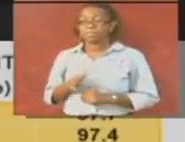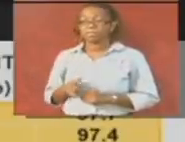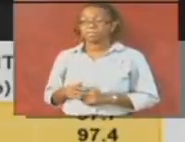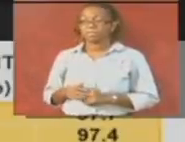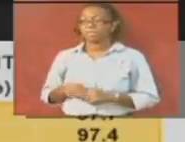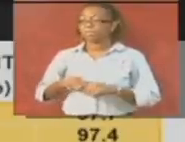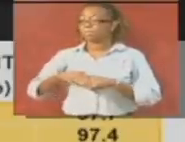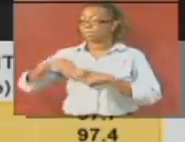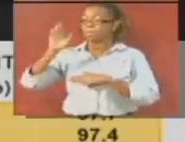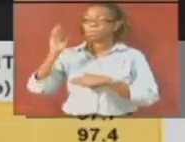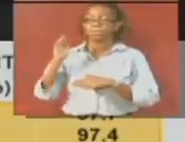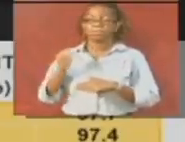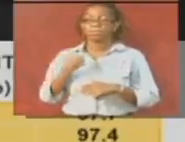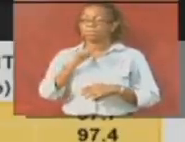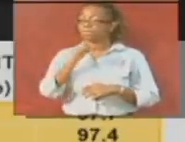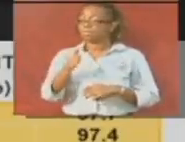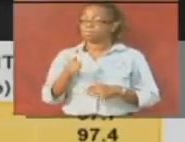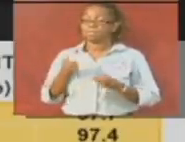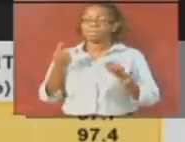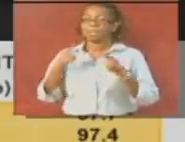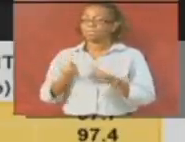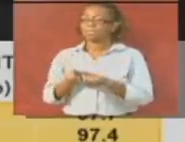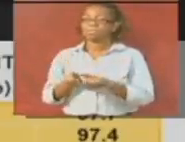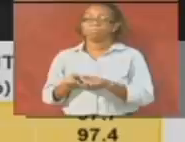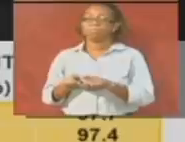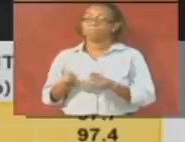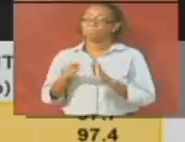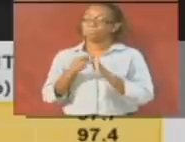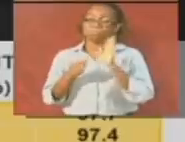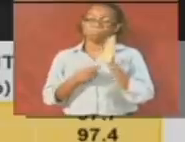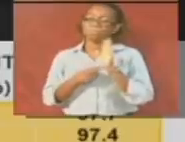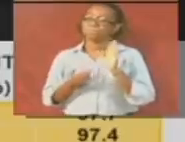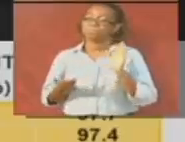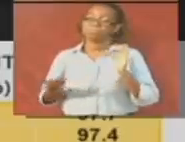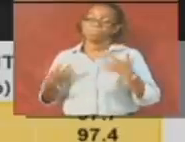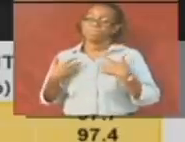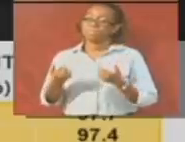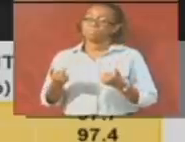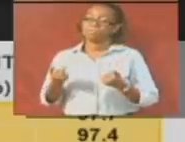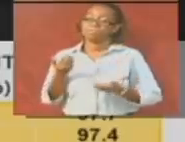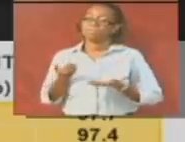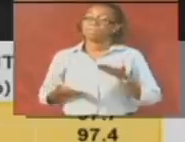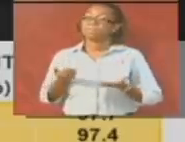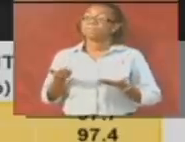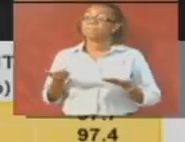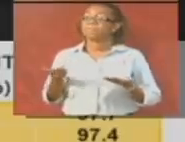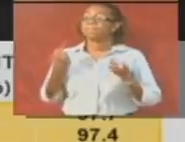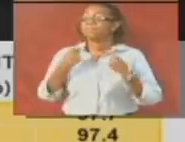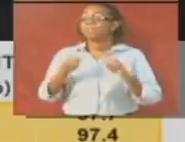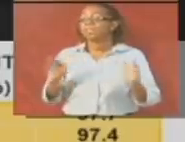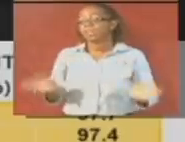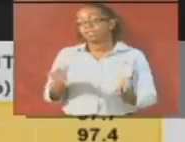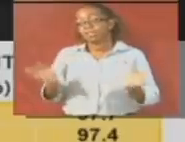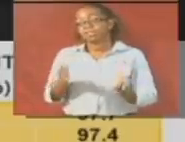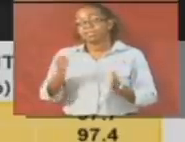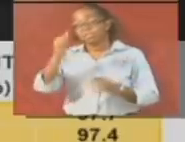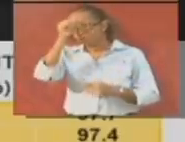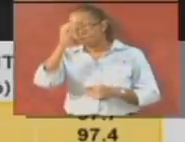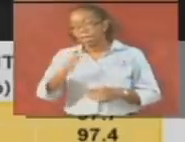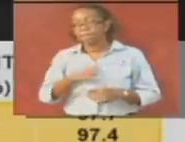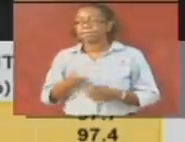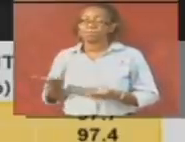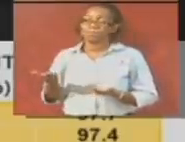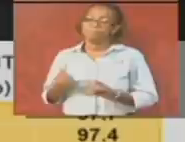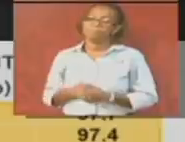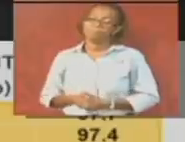agreement. So we may need to reach out to the men in our lives and provide more encouragement to them as needed.